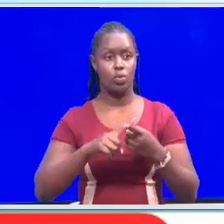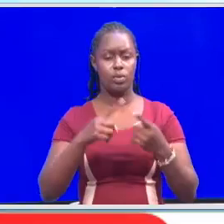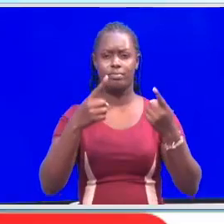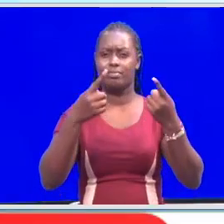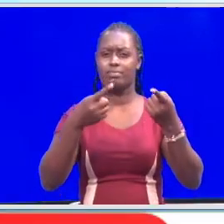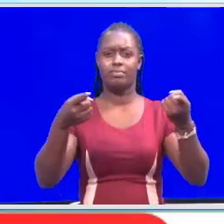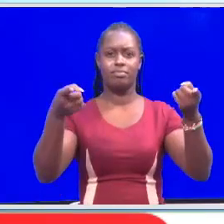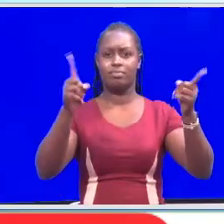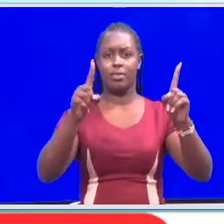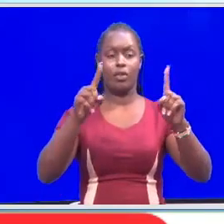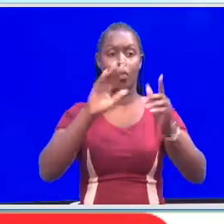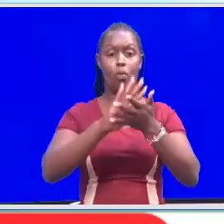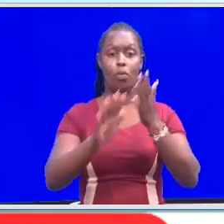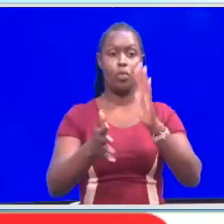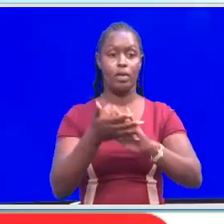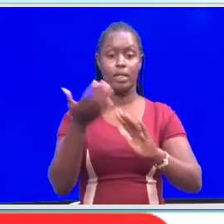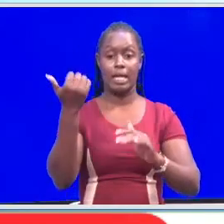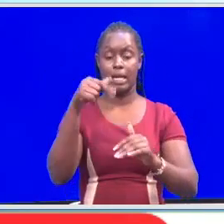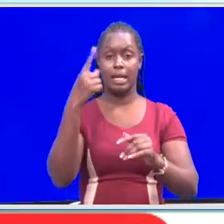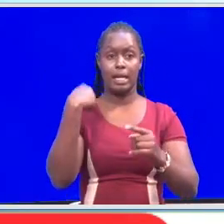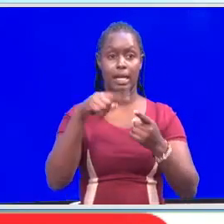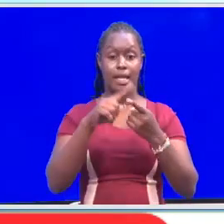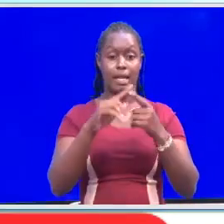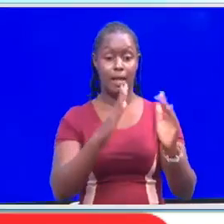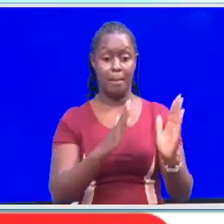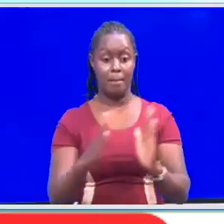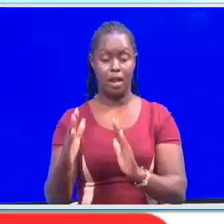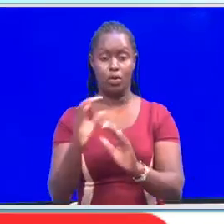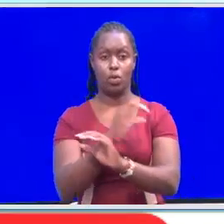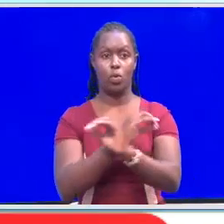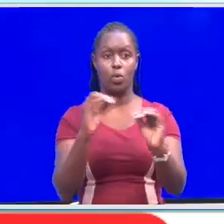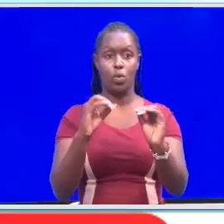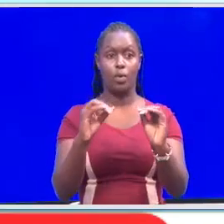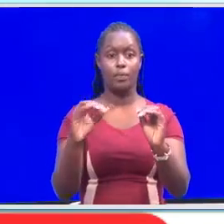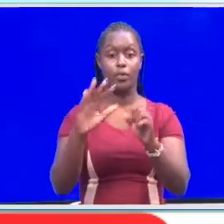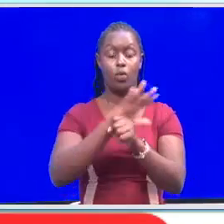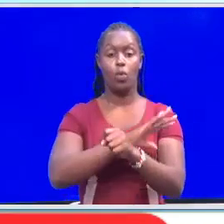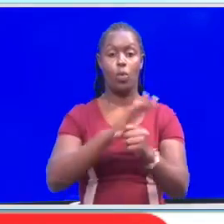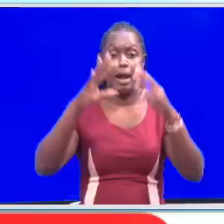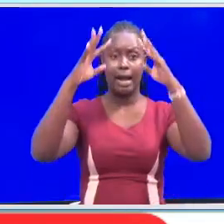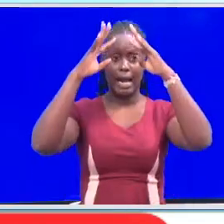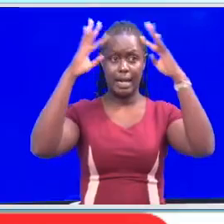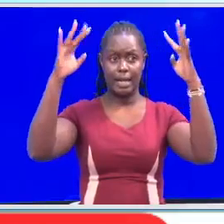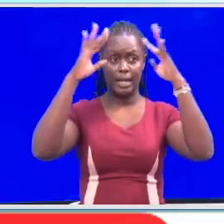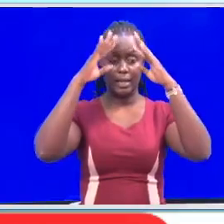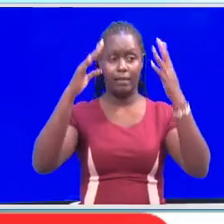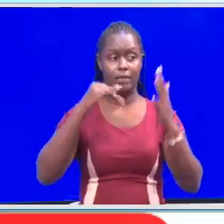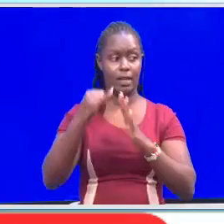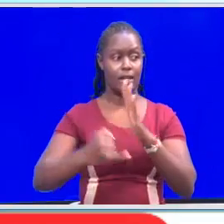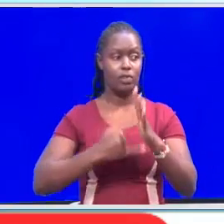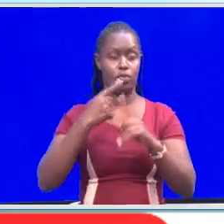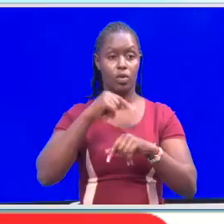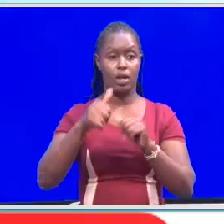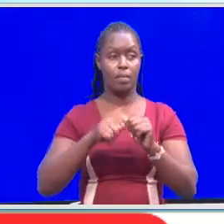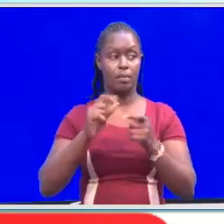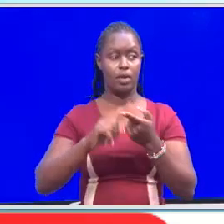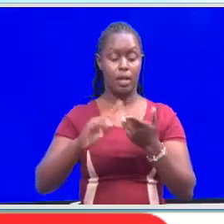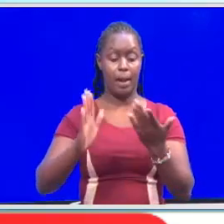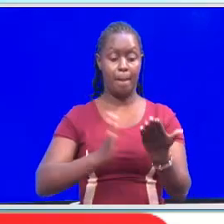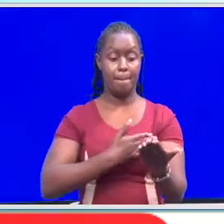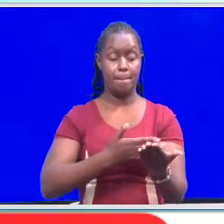place without any substantive plan. Yeah. The whole creative industry, and you're talking about music, film,